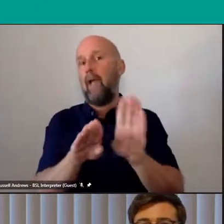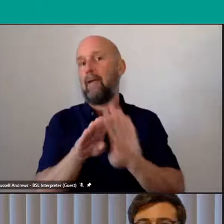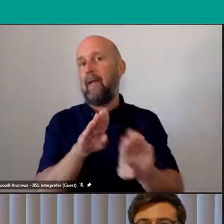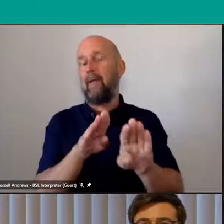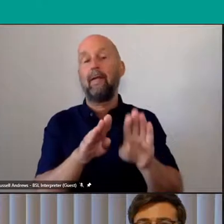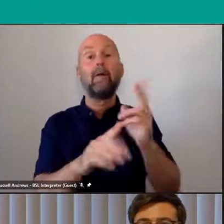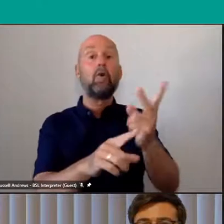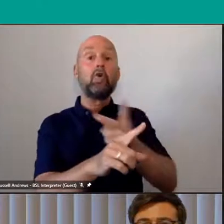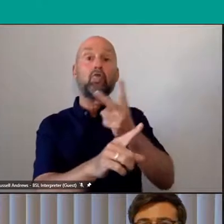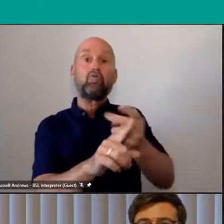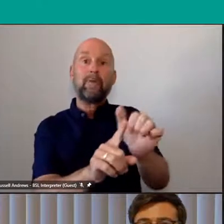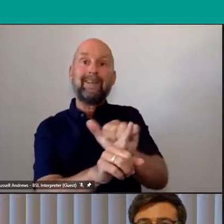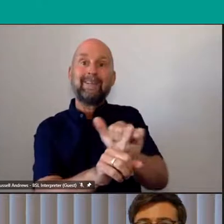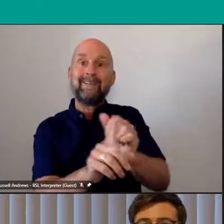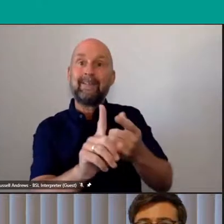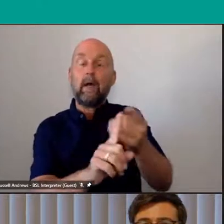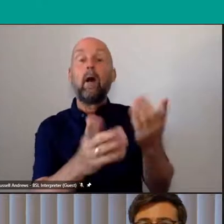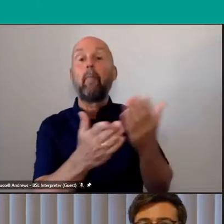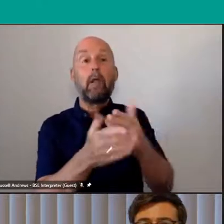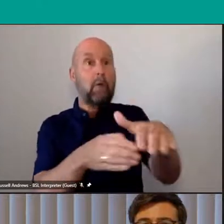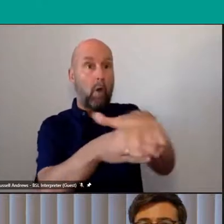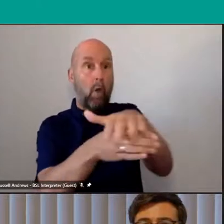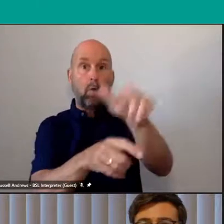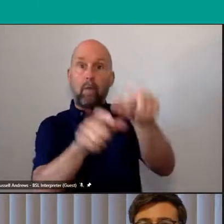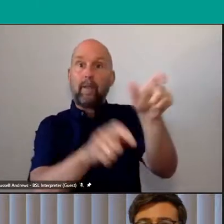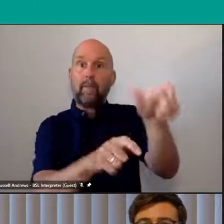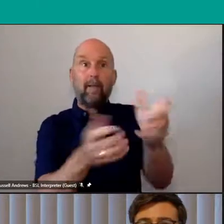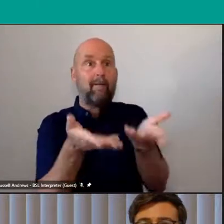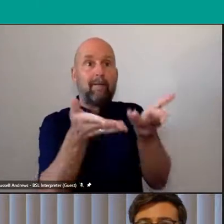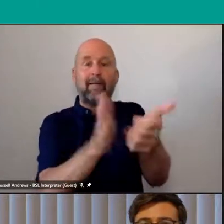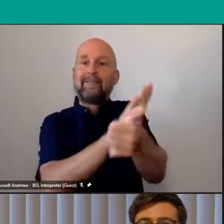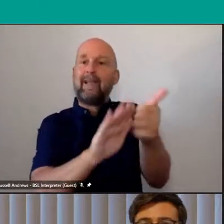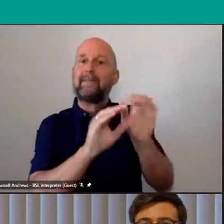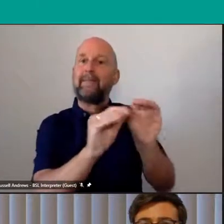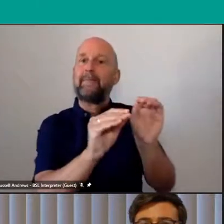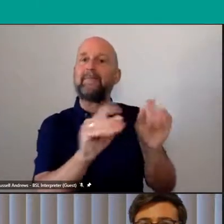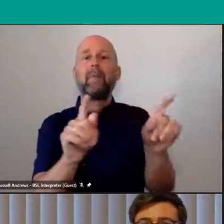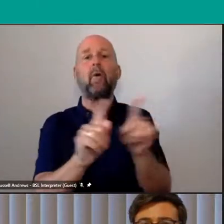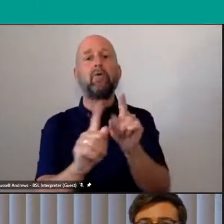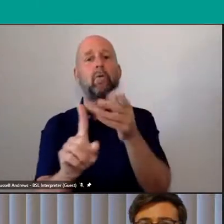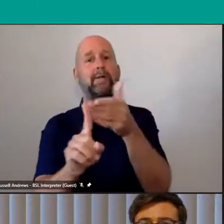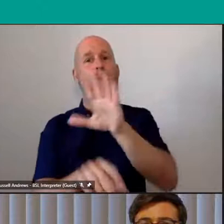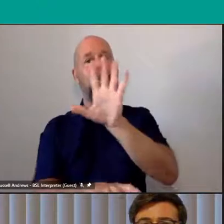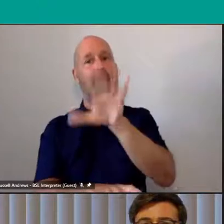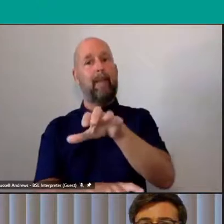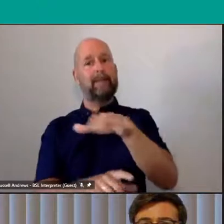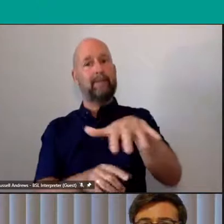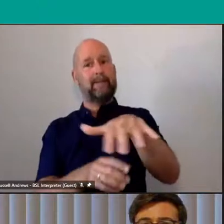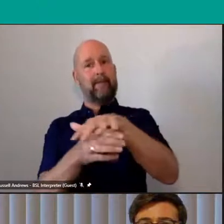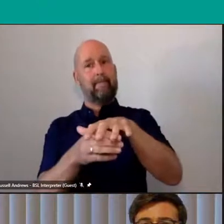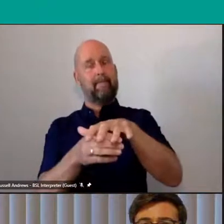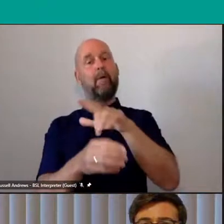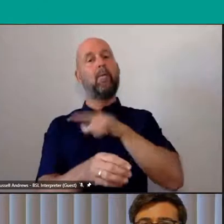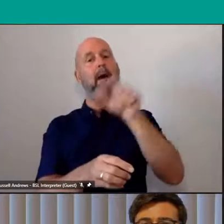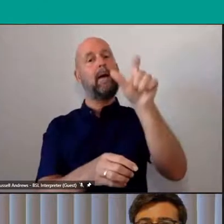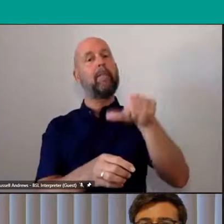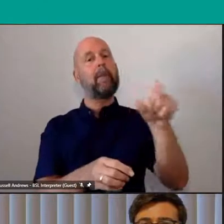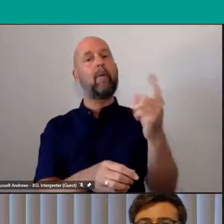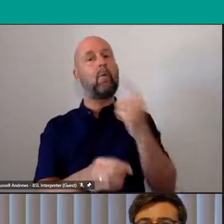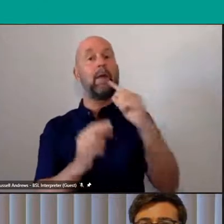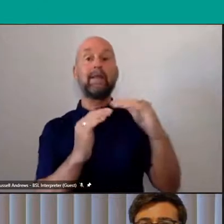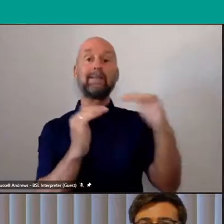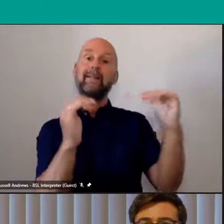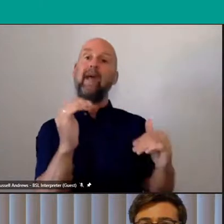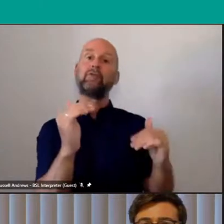and upskill local people for these jobs alongside a targeted placement schemes that will target disadvantaged groups